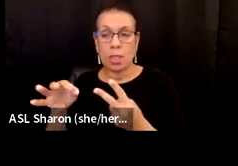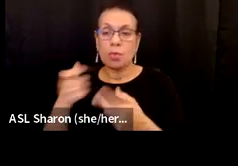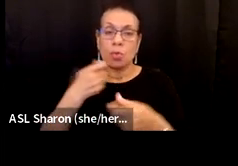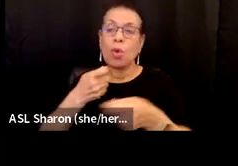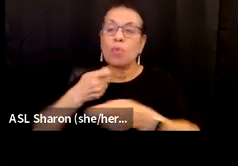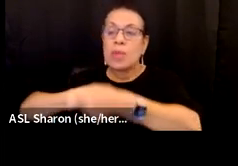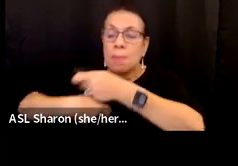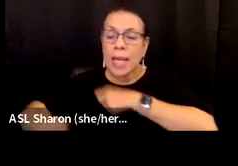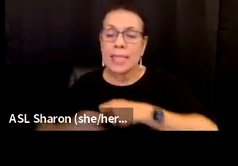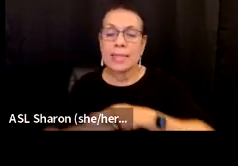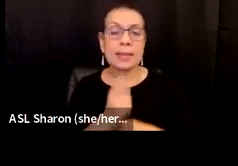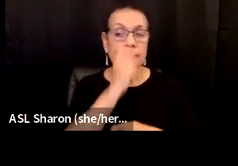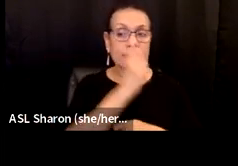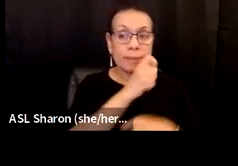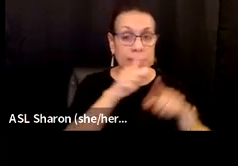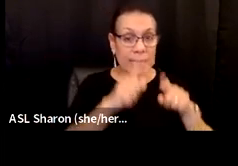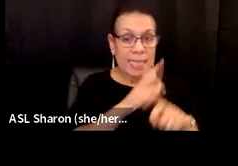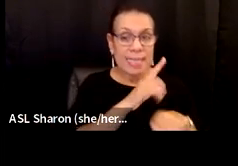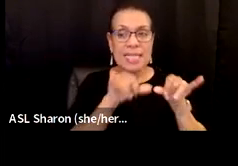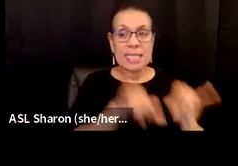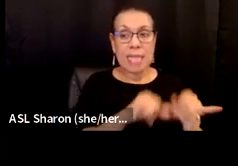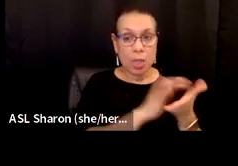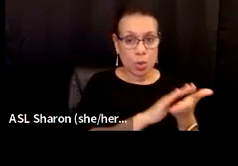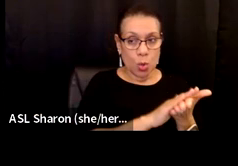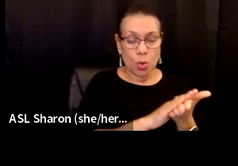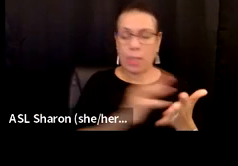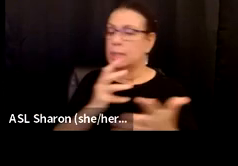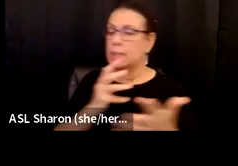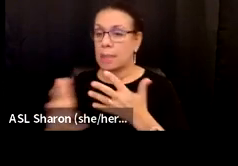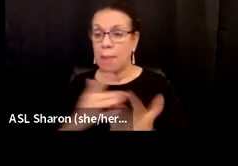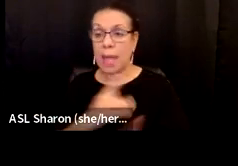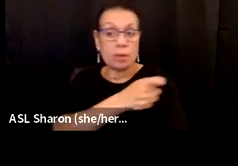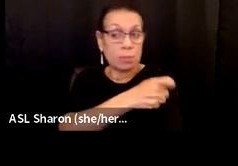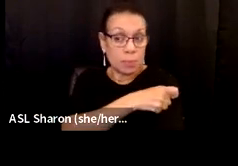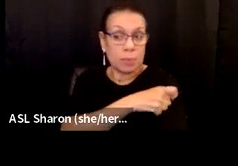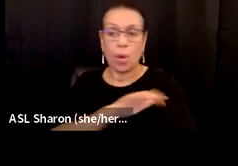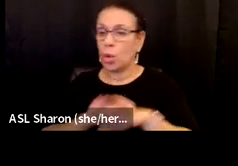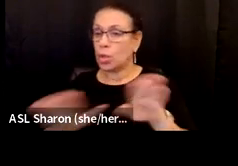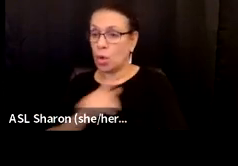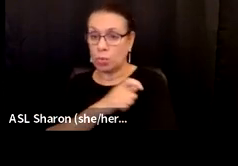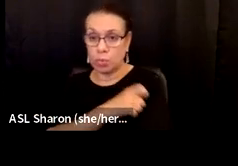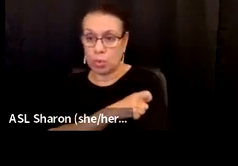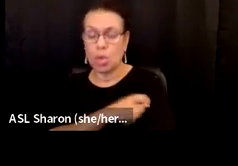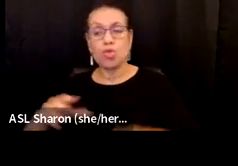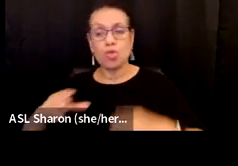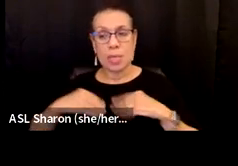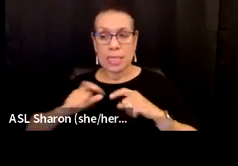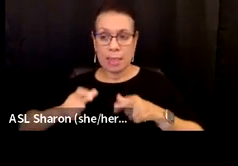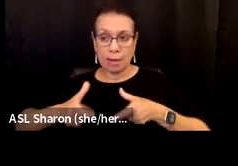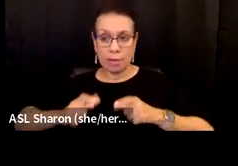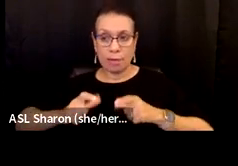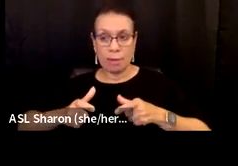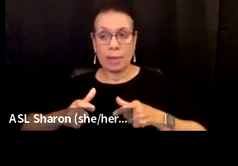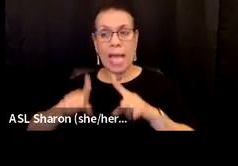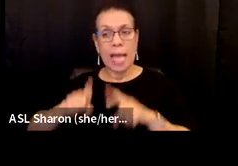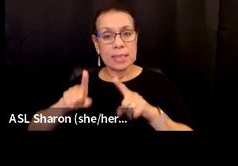stay and would allow staff and students regardless of their vaccination status to receive a rapid antigen test